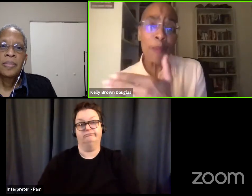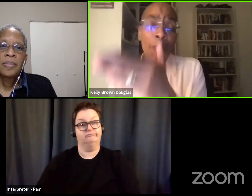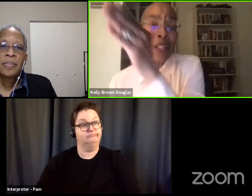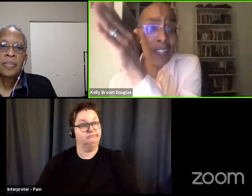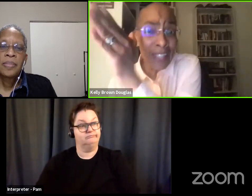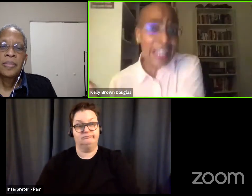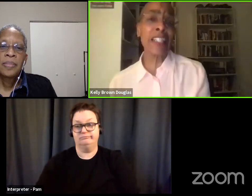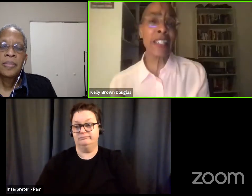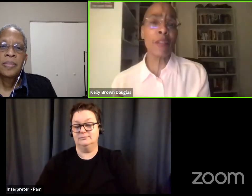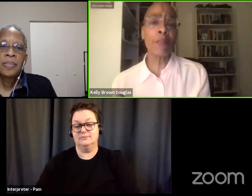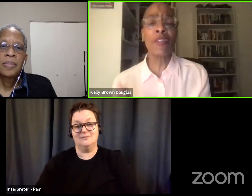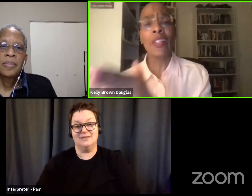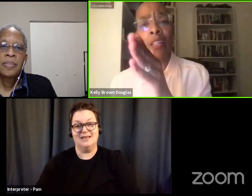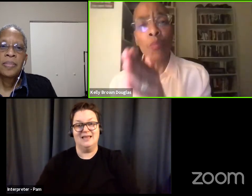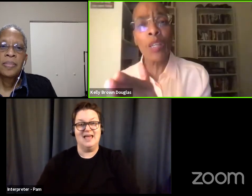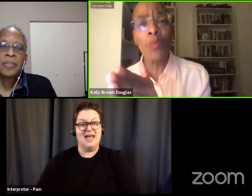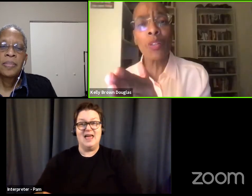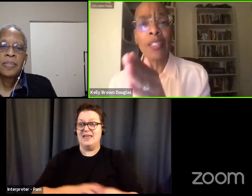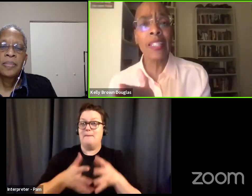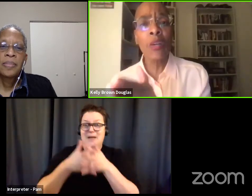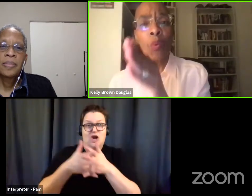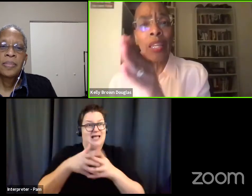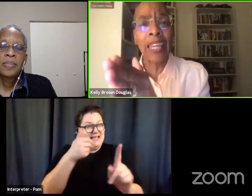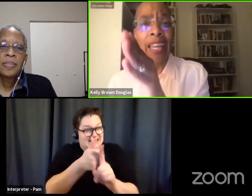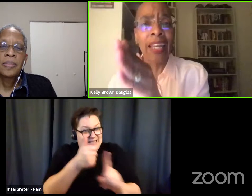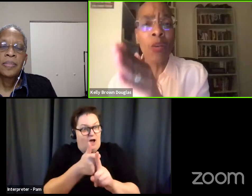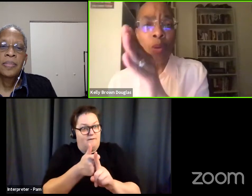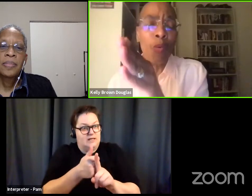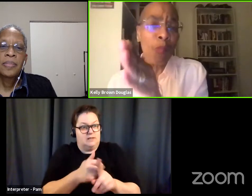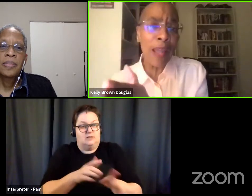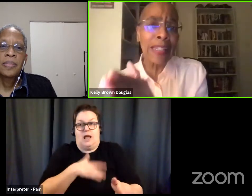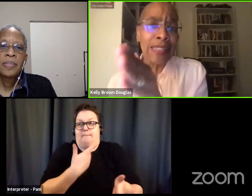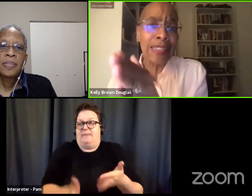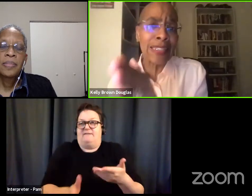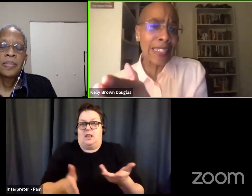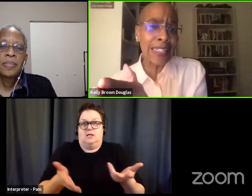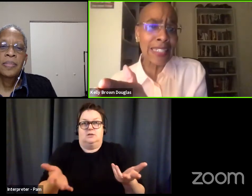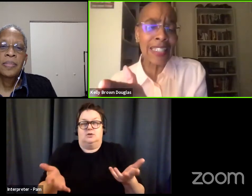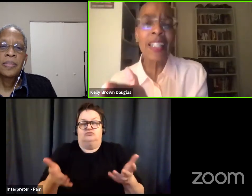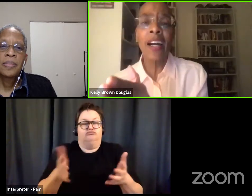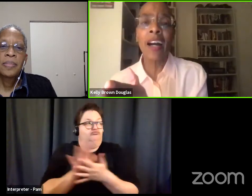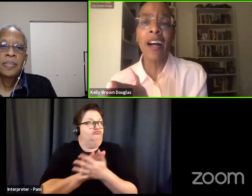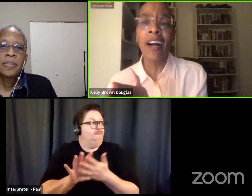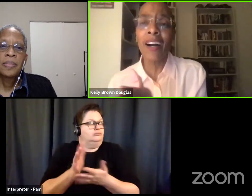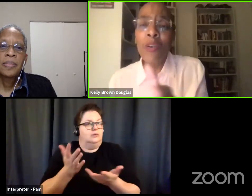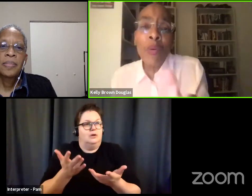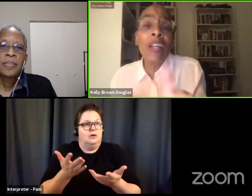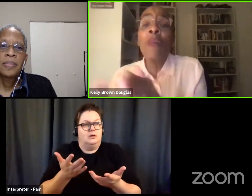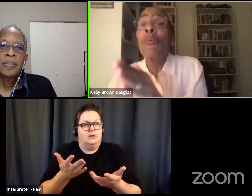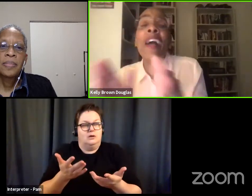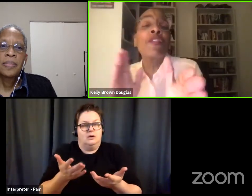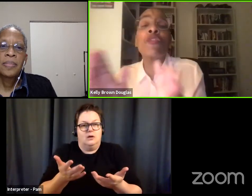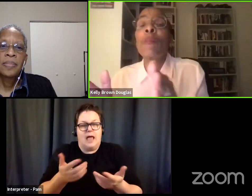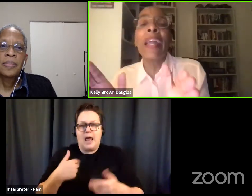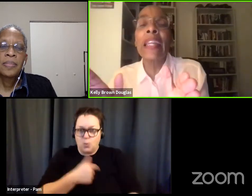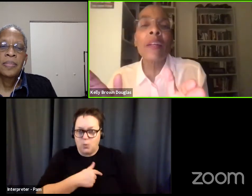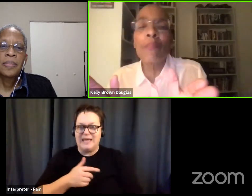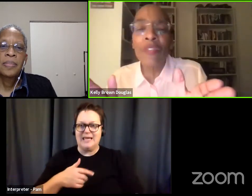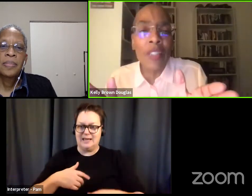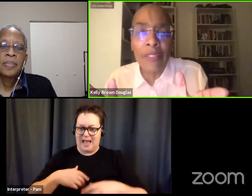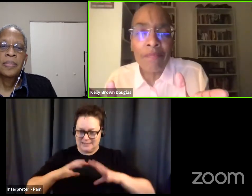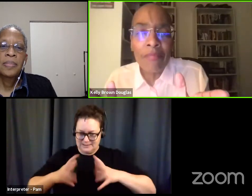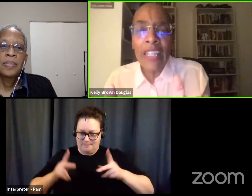Black people, the nation's ambivalent, and we will make the decision. We have to